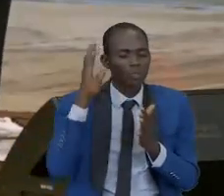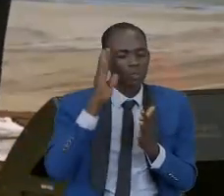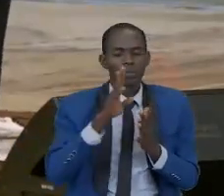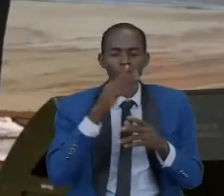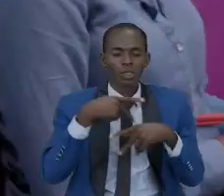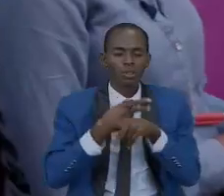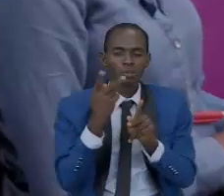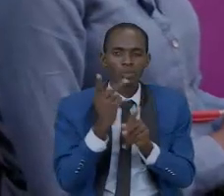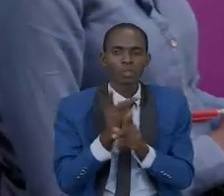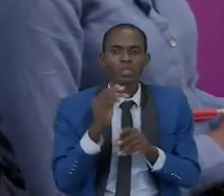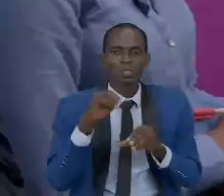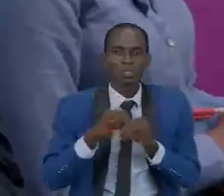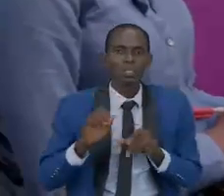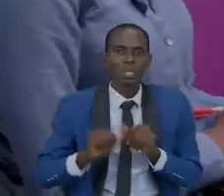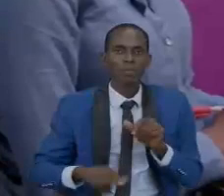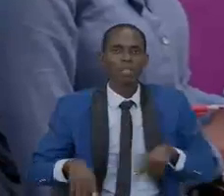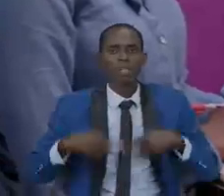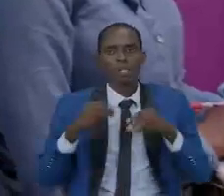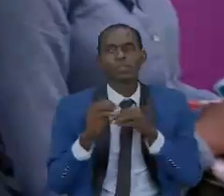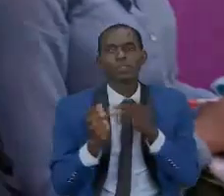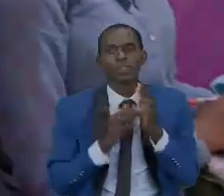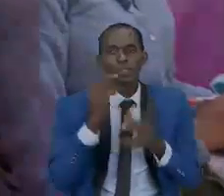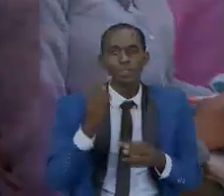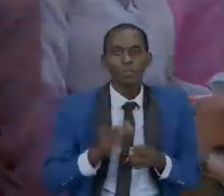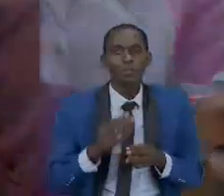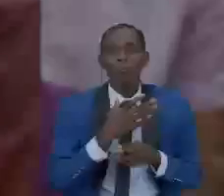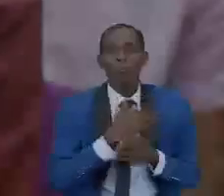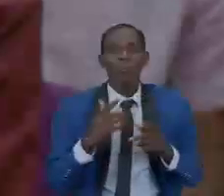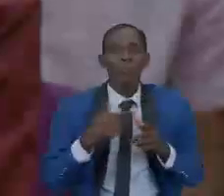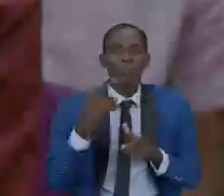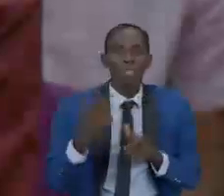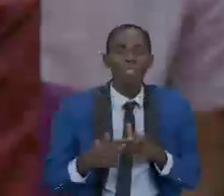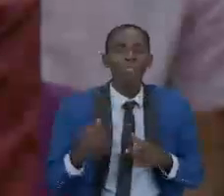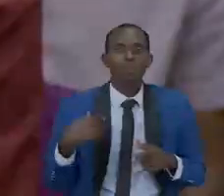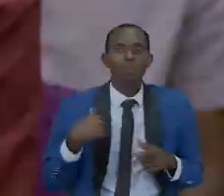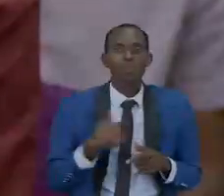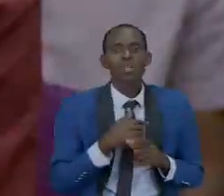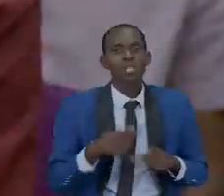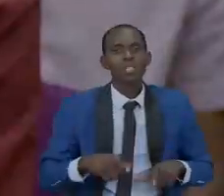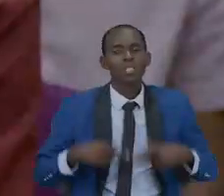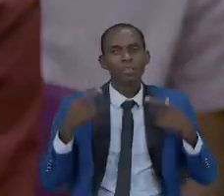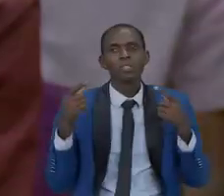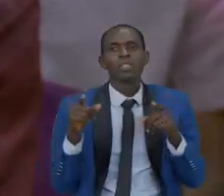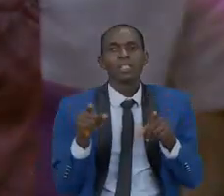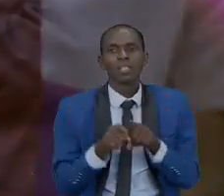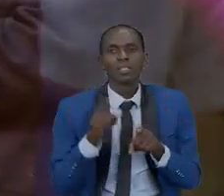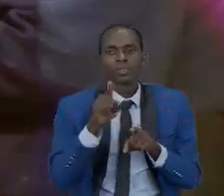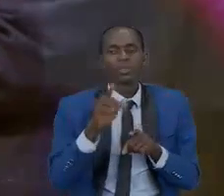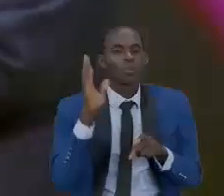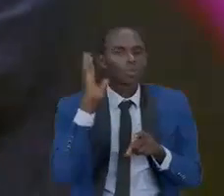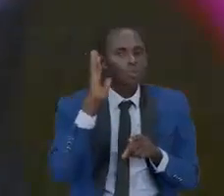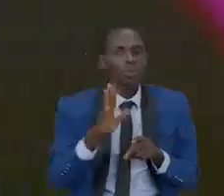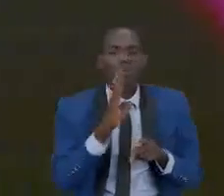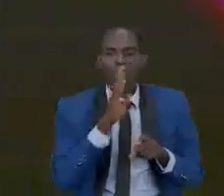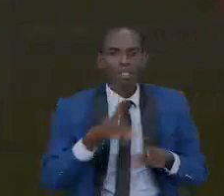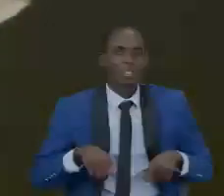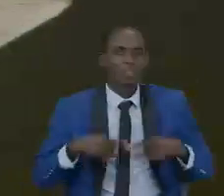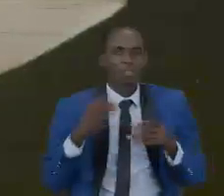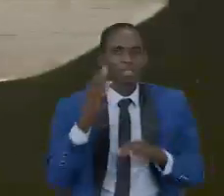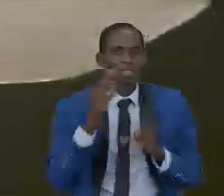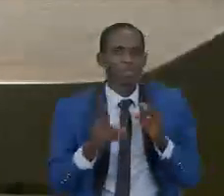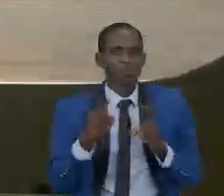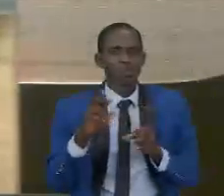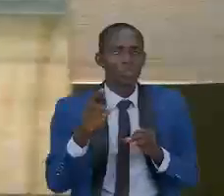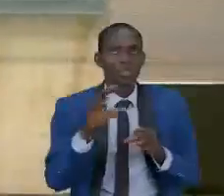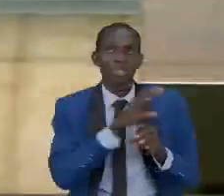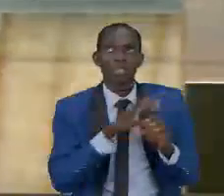life in Jesus name and then you live like he would have been living if he were here right now